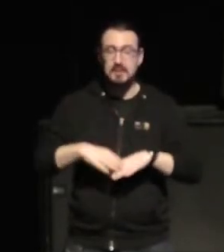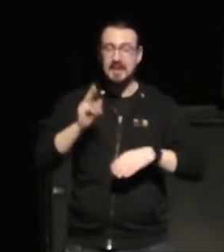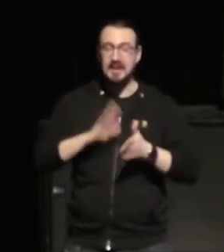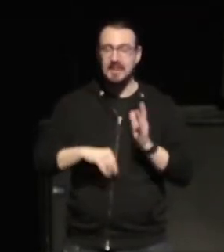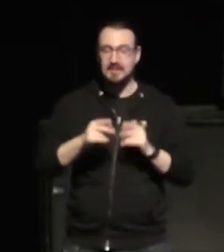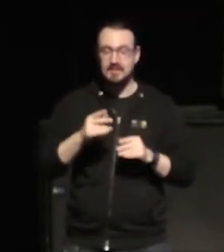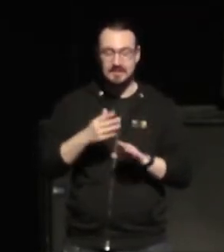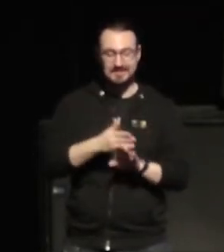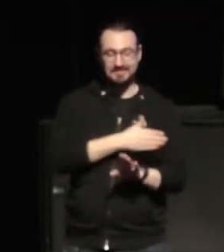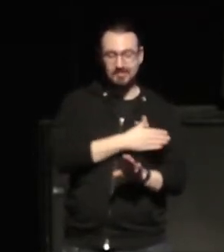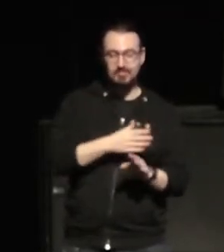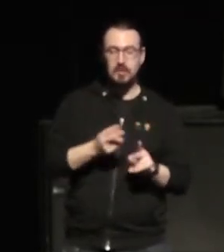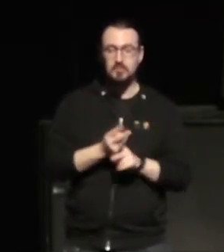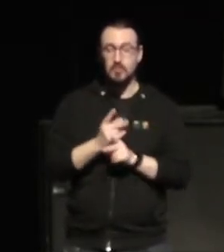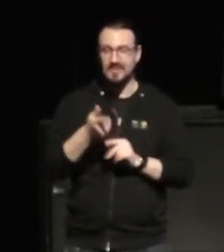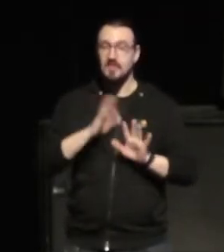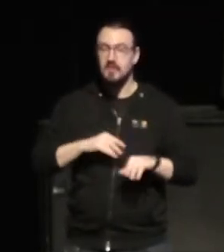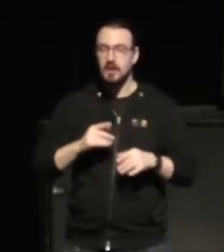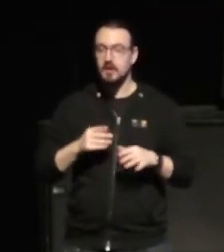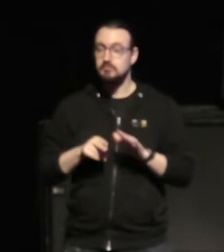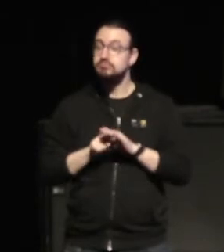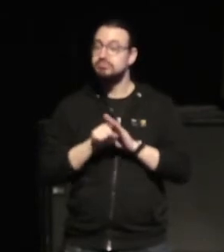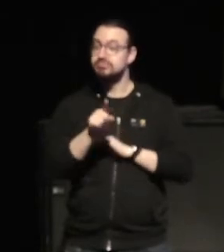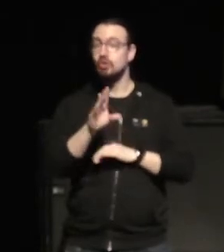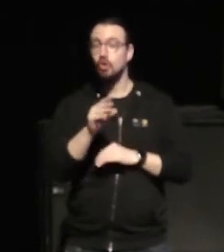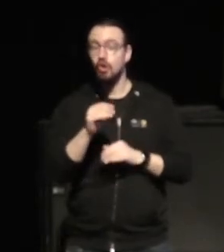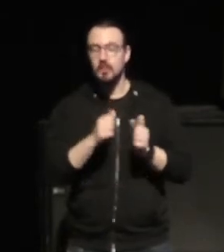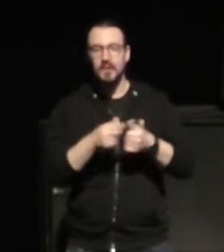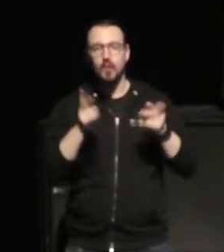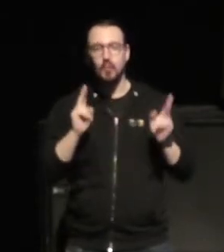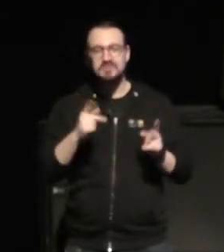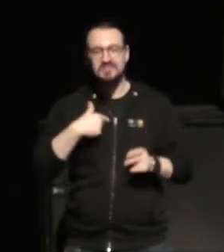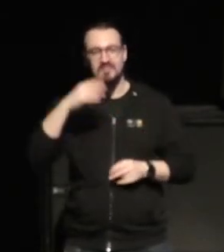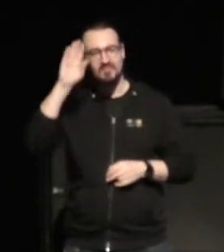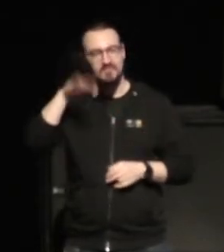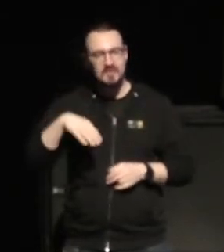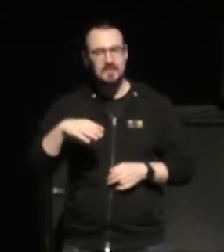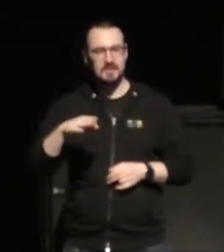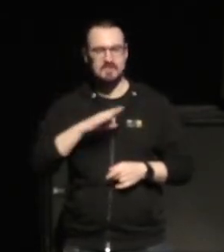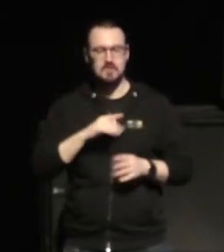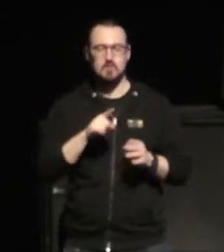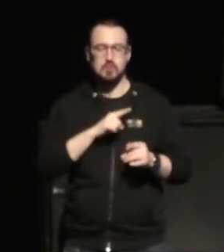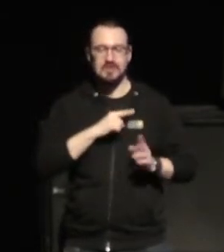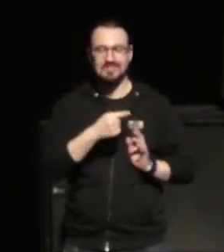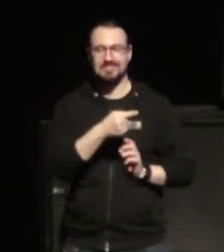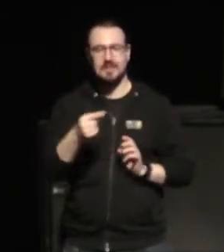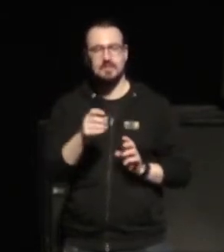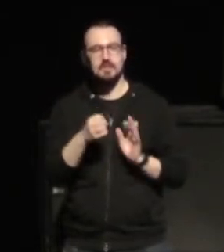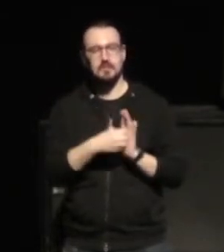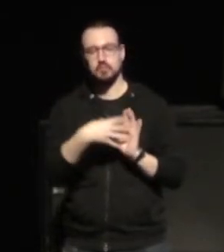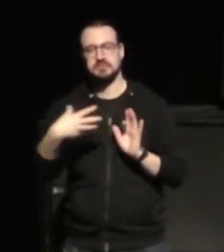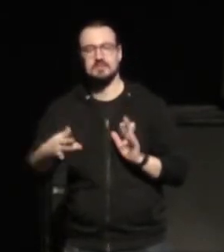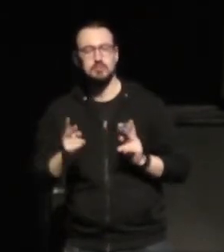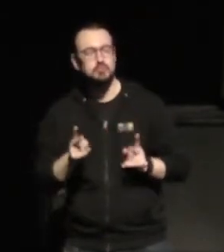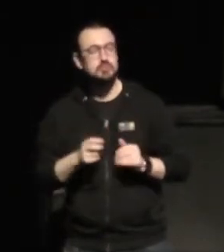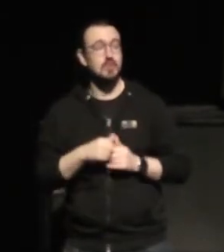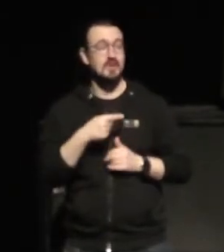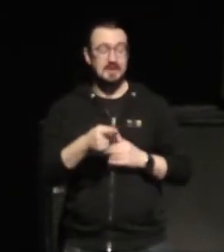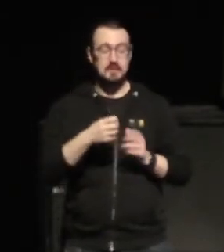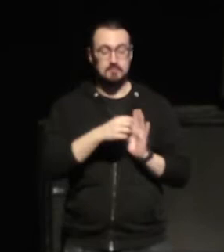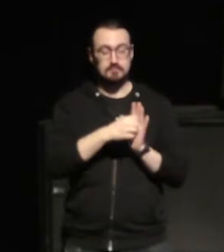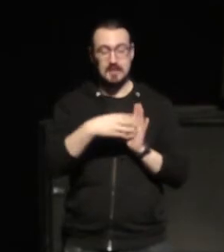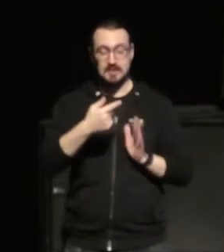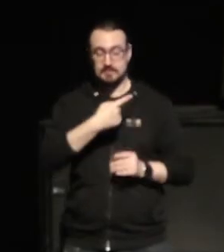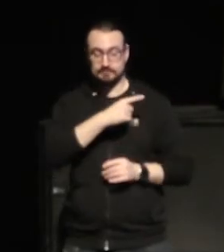an enormous achievement in some ways, but as we all know, it also has very many negative consequences, and it makes us